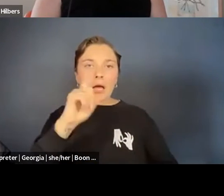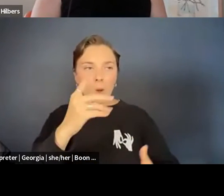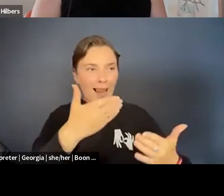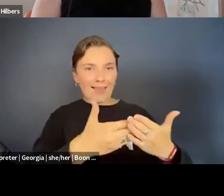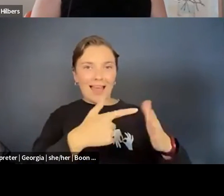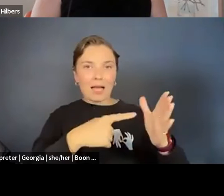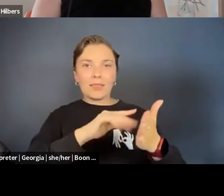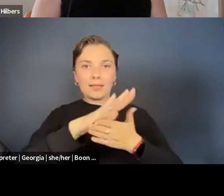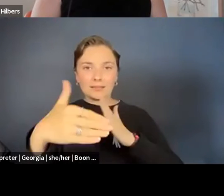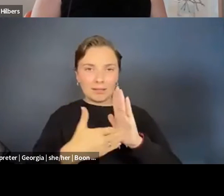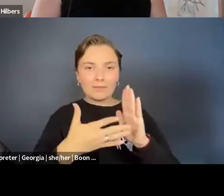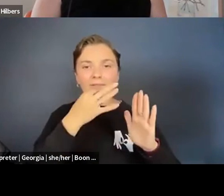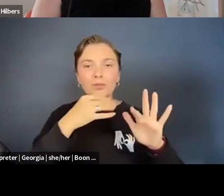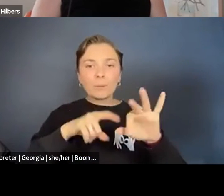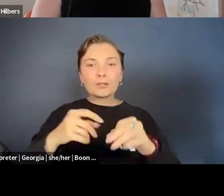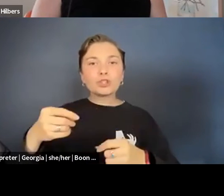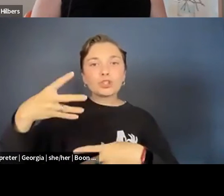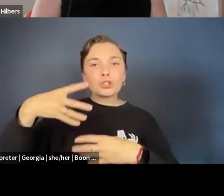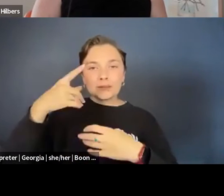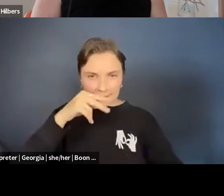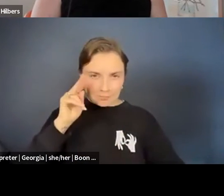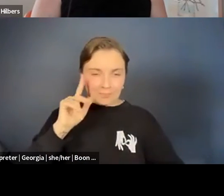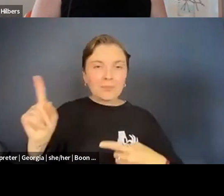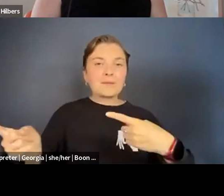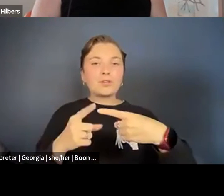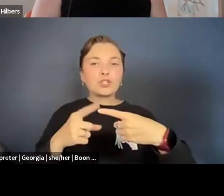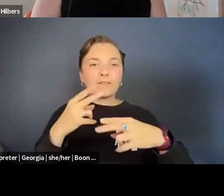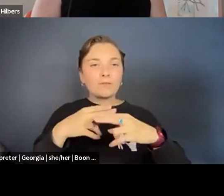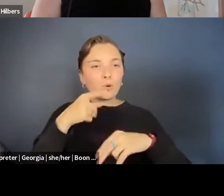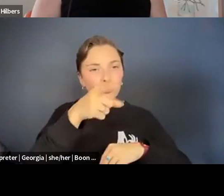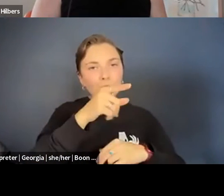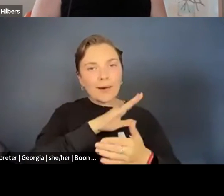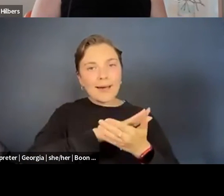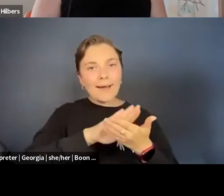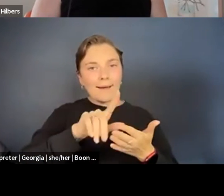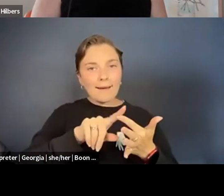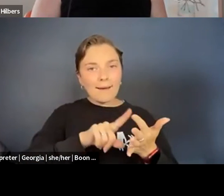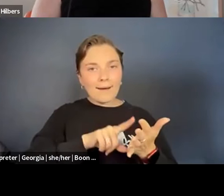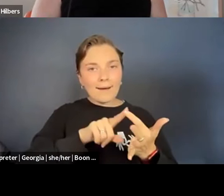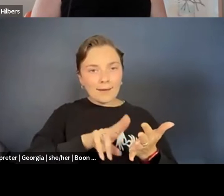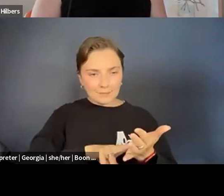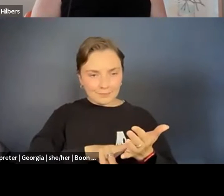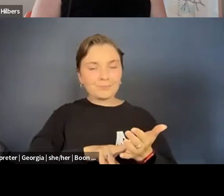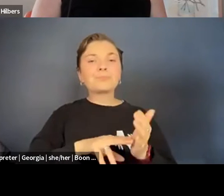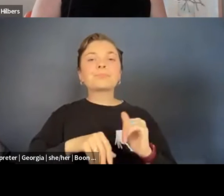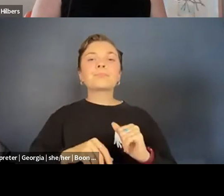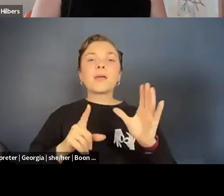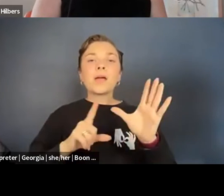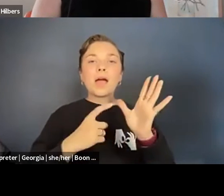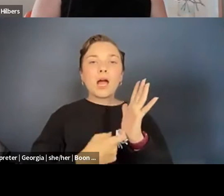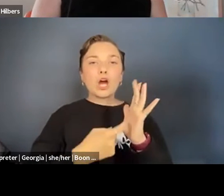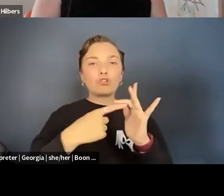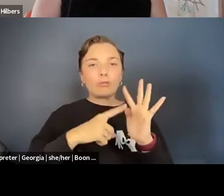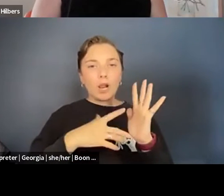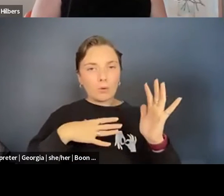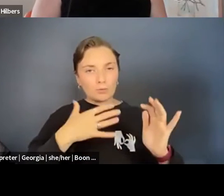end. We have some questions coming through, and the first of them is for you, Helen. Ariel would like to hear from you